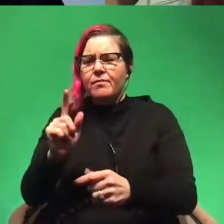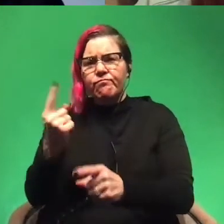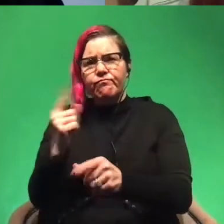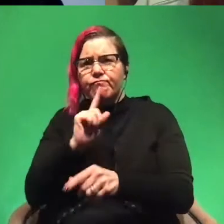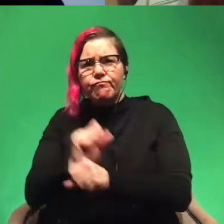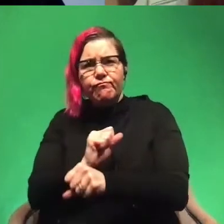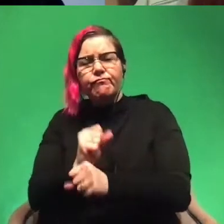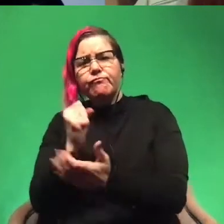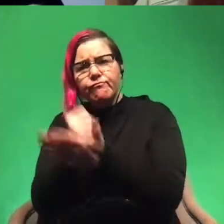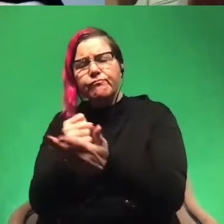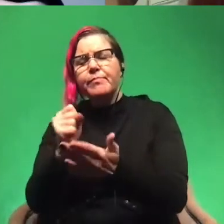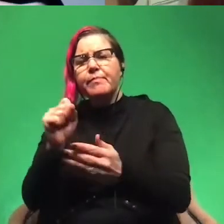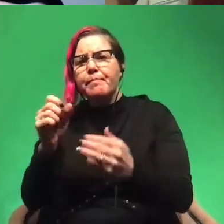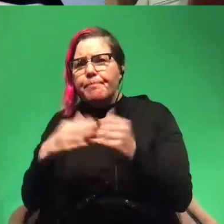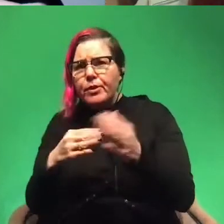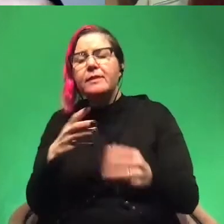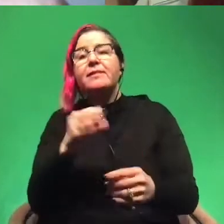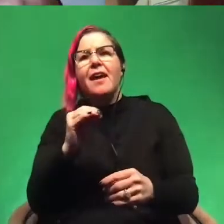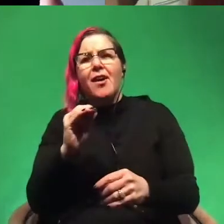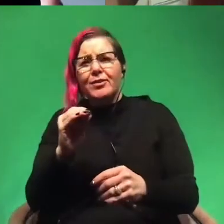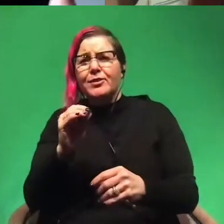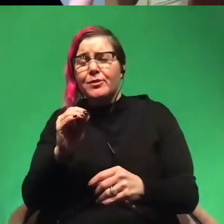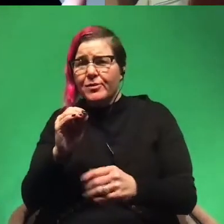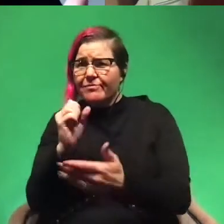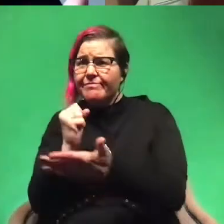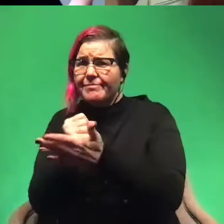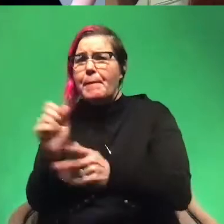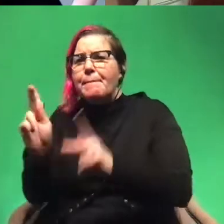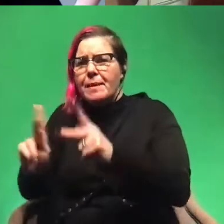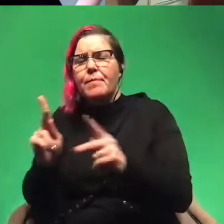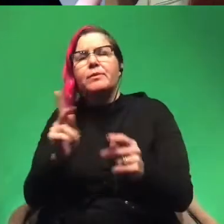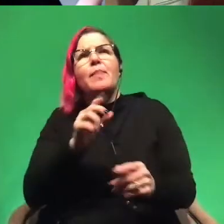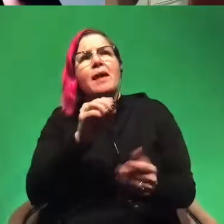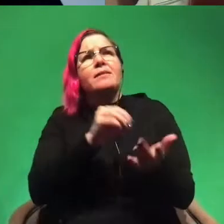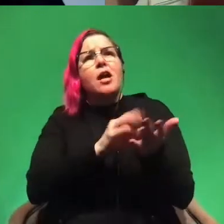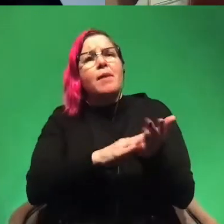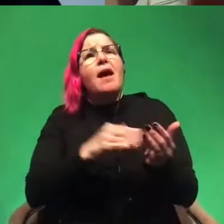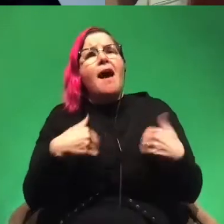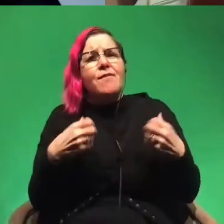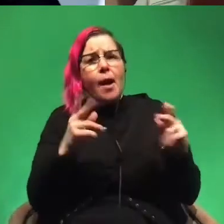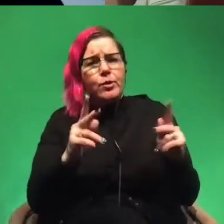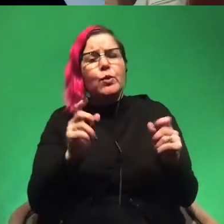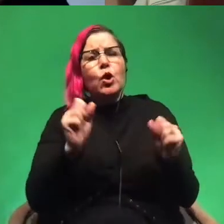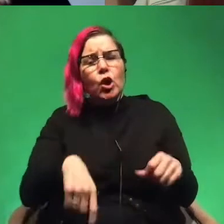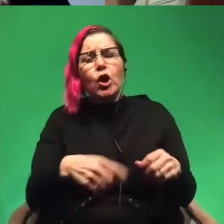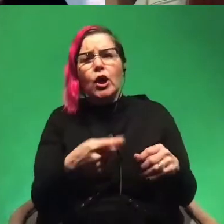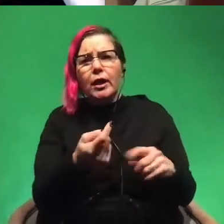credible people. And I think that the documentary had some really cool opportunities to dispel a lot of these myths,